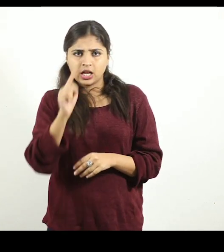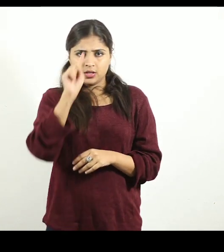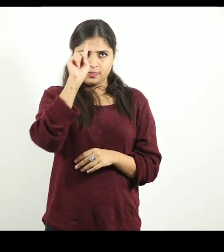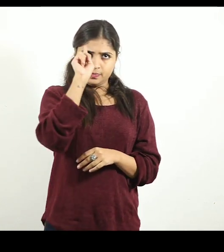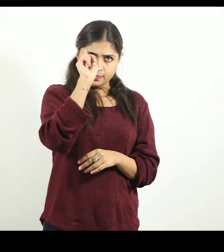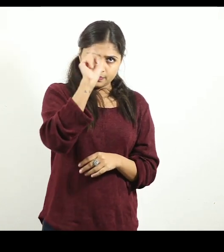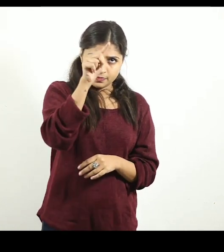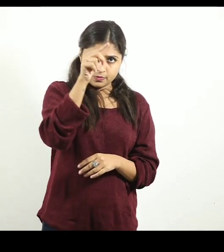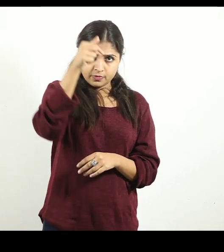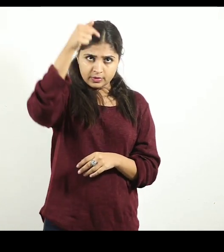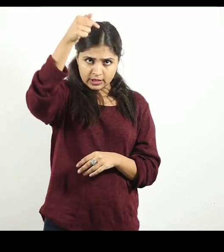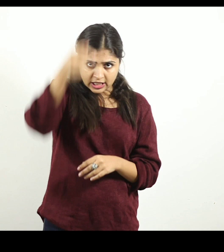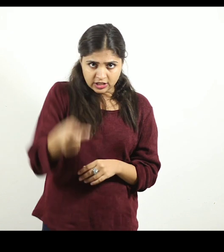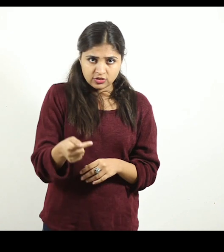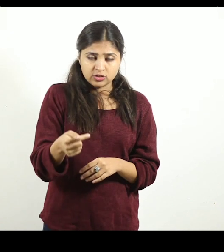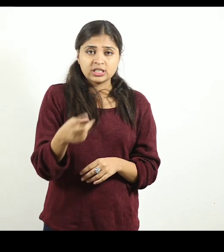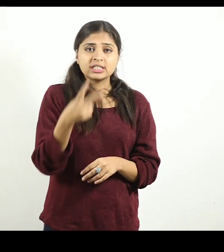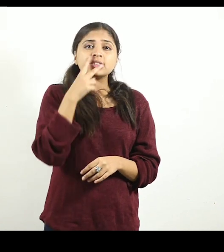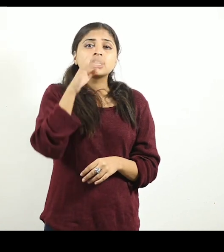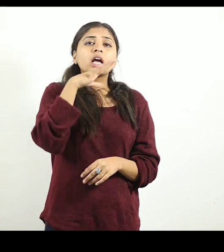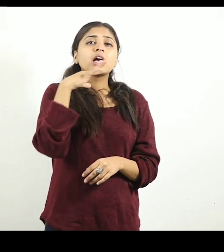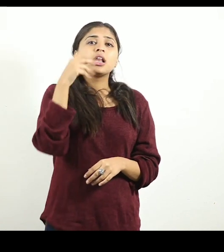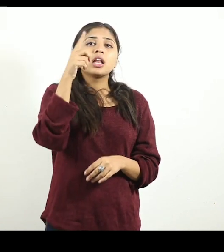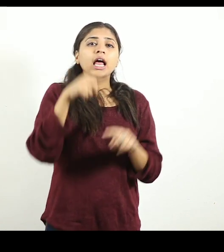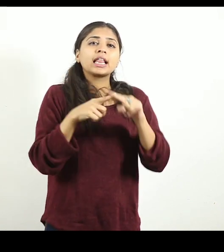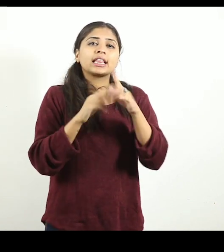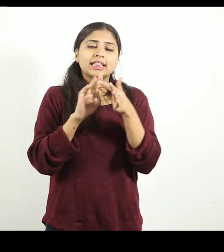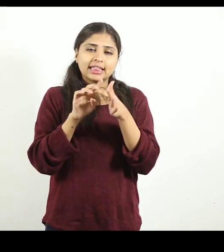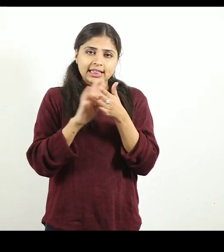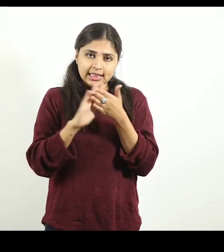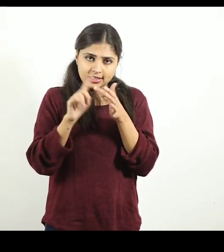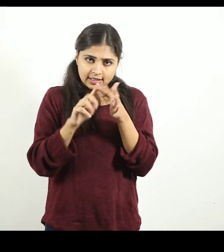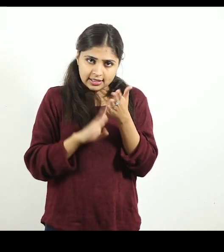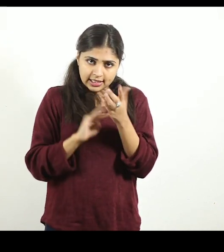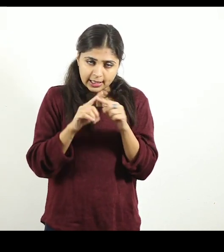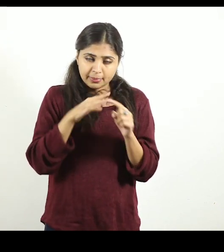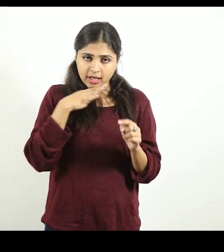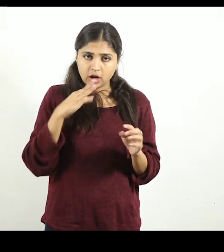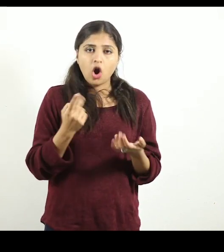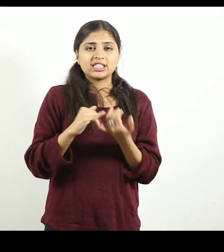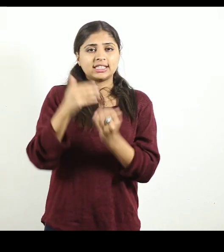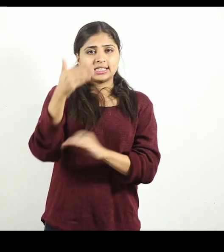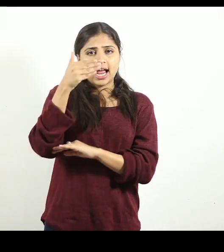or Standard Colors, click the colors that you want to use.